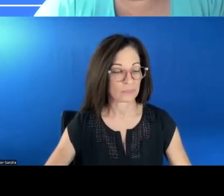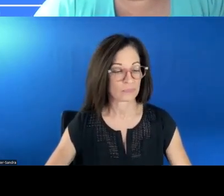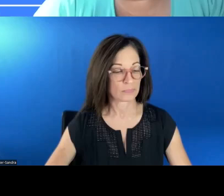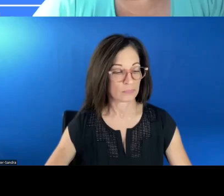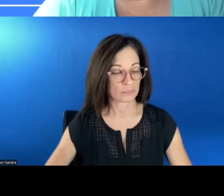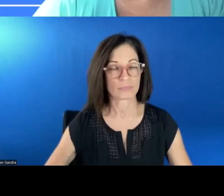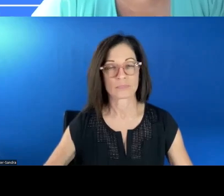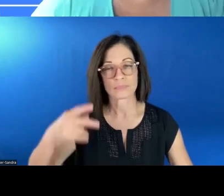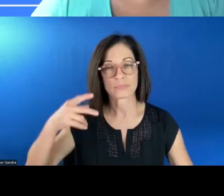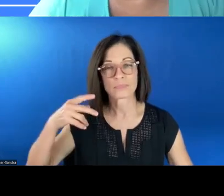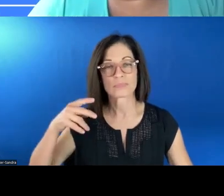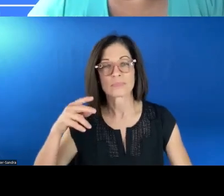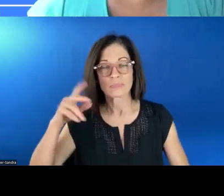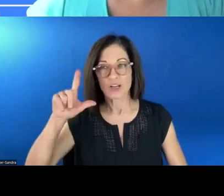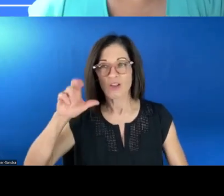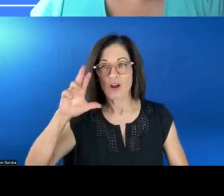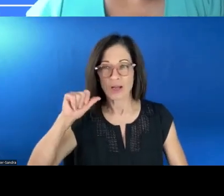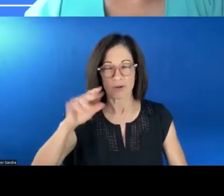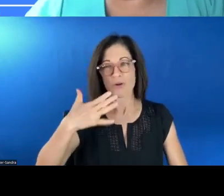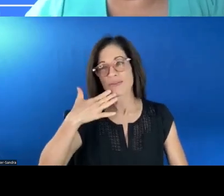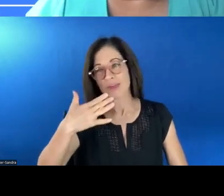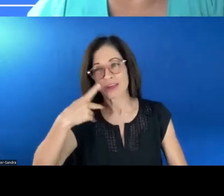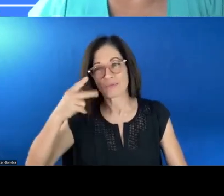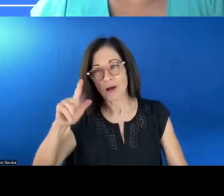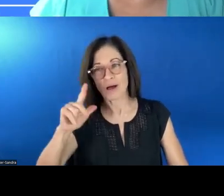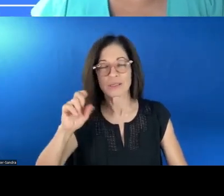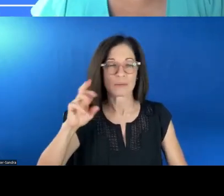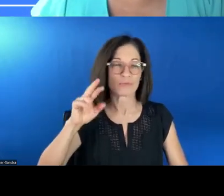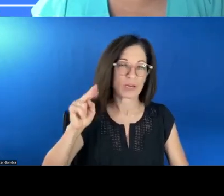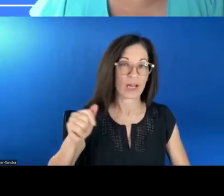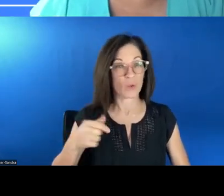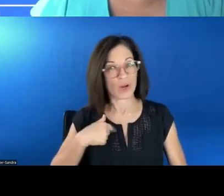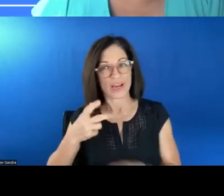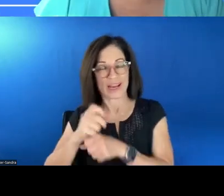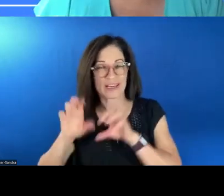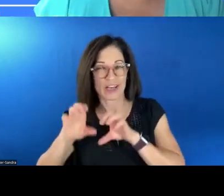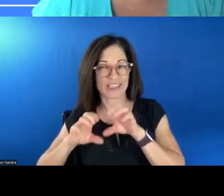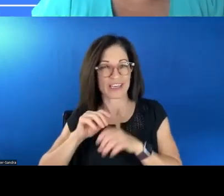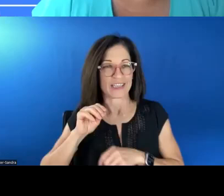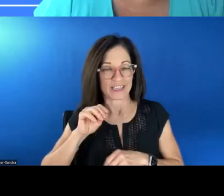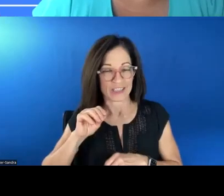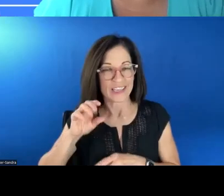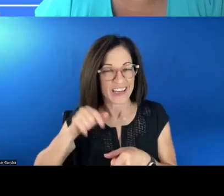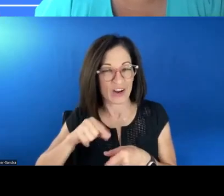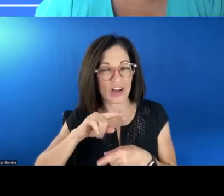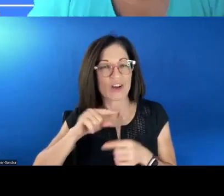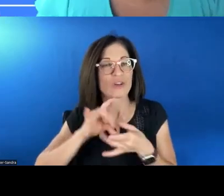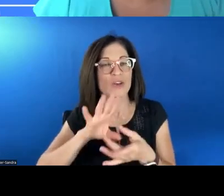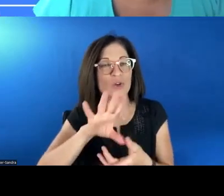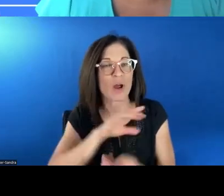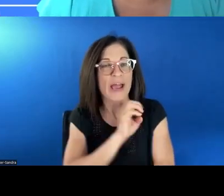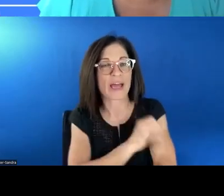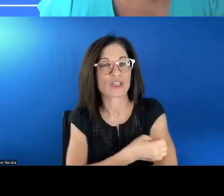and Sabrina. And especially Sabrina, you're getting comments in the chat about your energy. It is so contagious. And just want to thank you